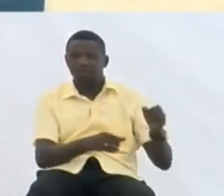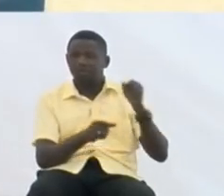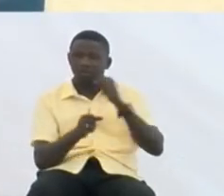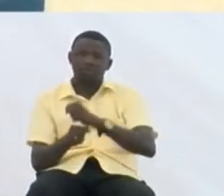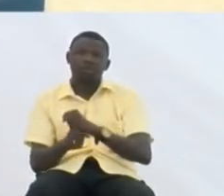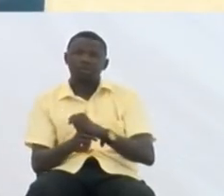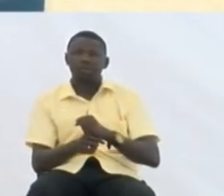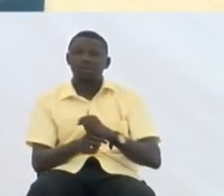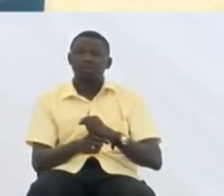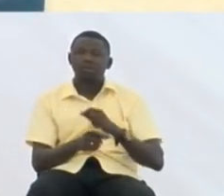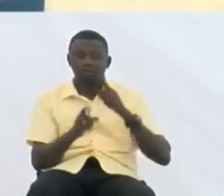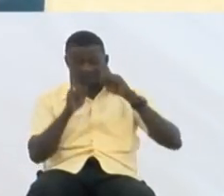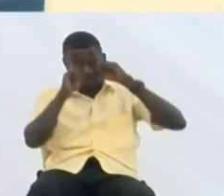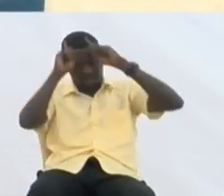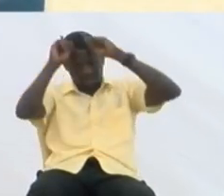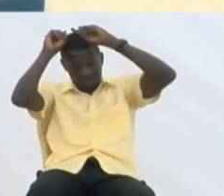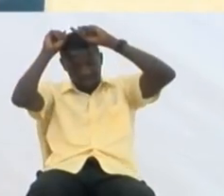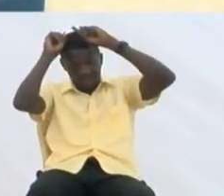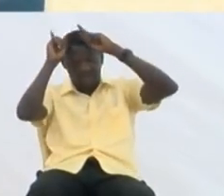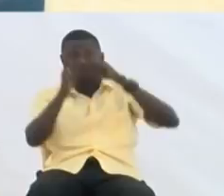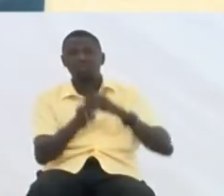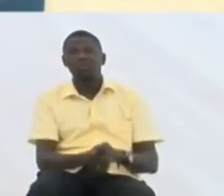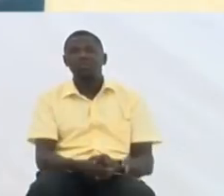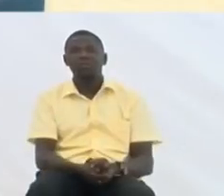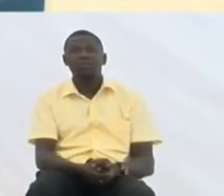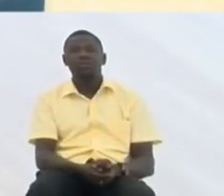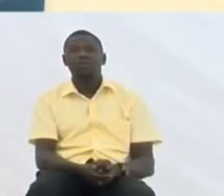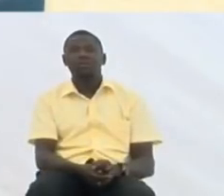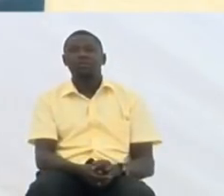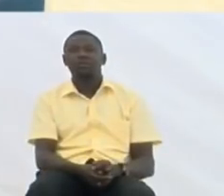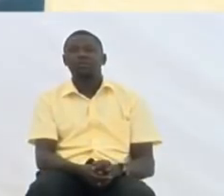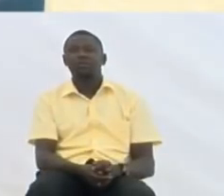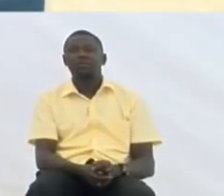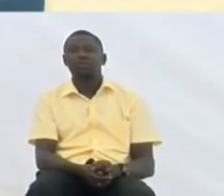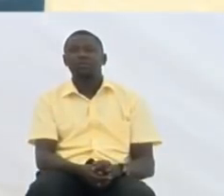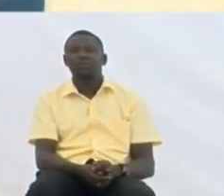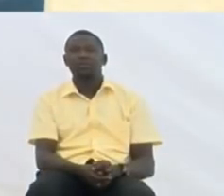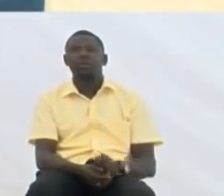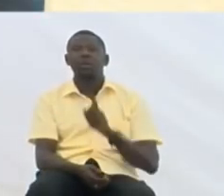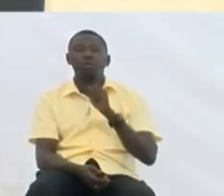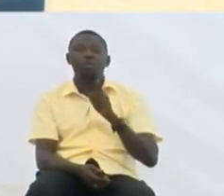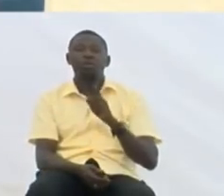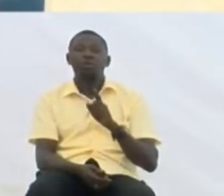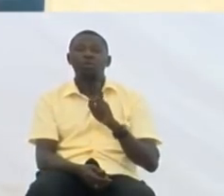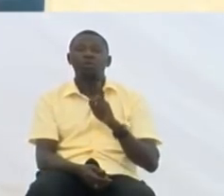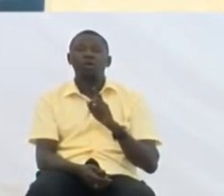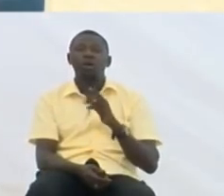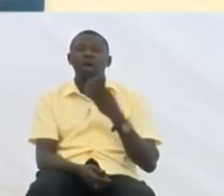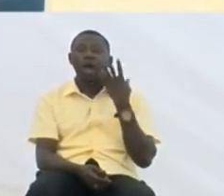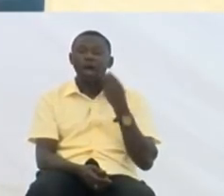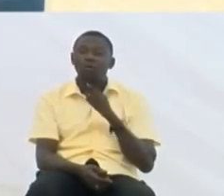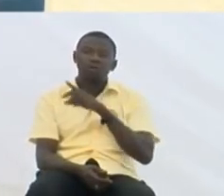afaje. They slaughtered a goat as well. But